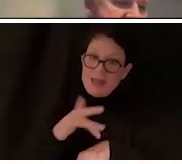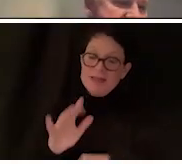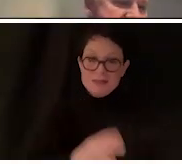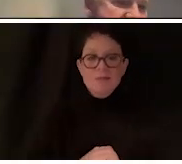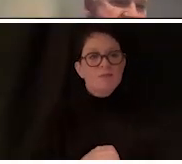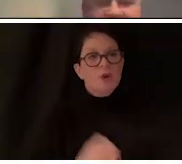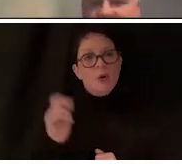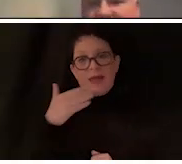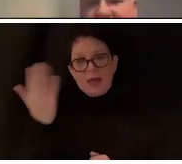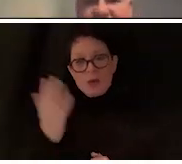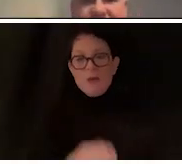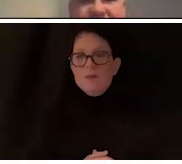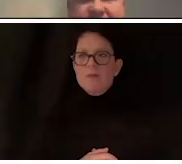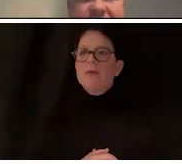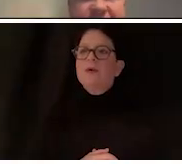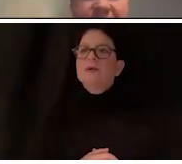Okay. Yeah. Thank you.